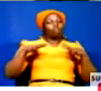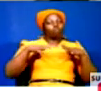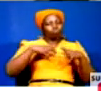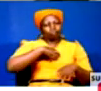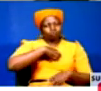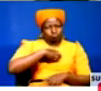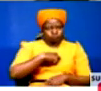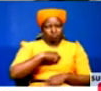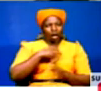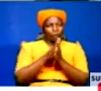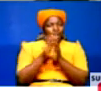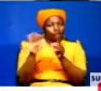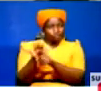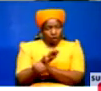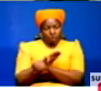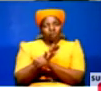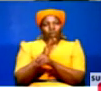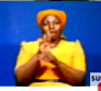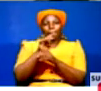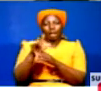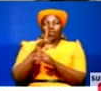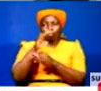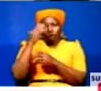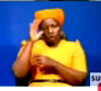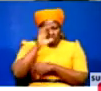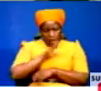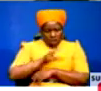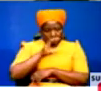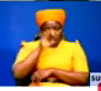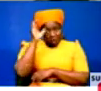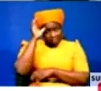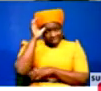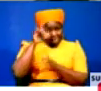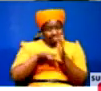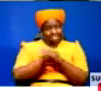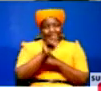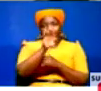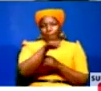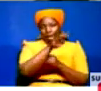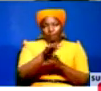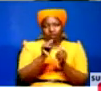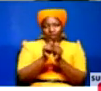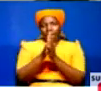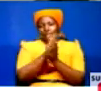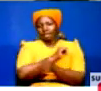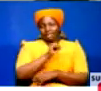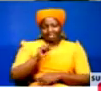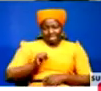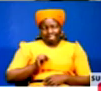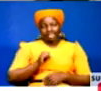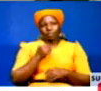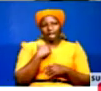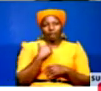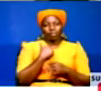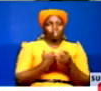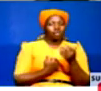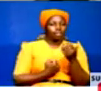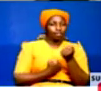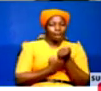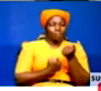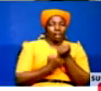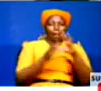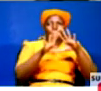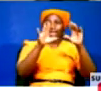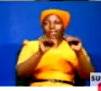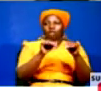the Senate and also the National Assembly. Among the key issues in consideration of supplementary budget that seeks to reduce borrowing by